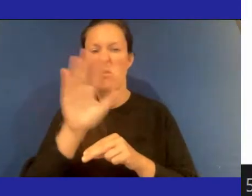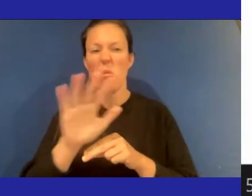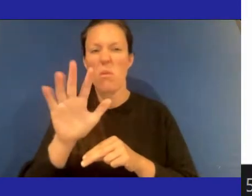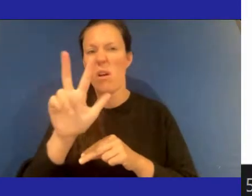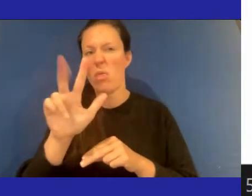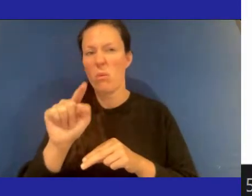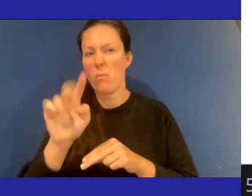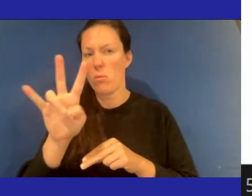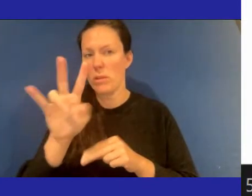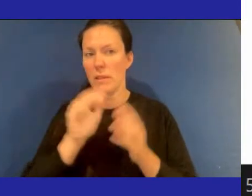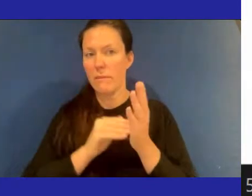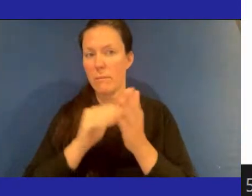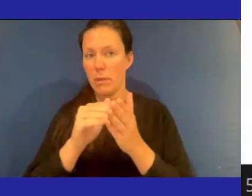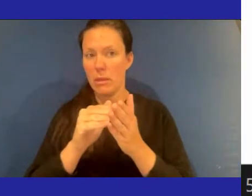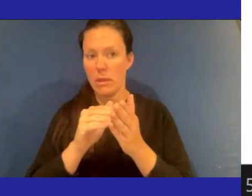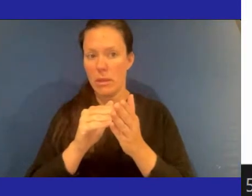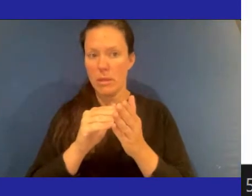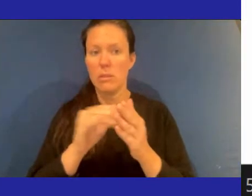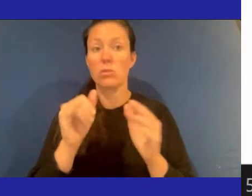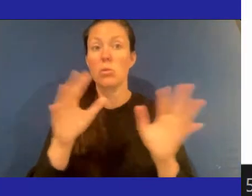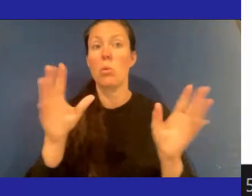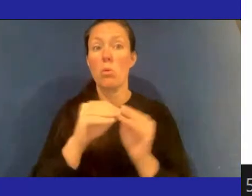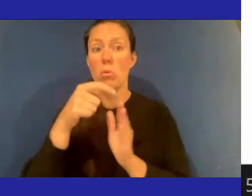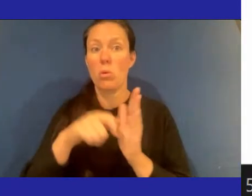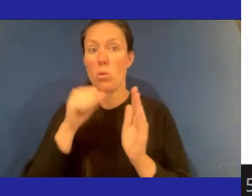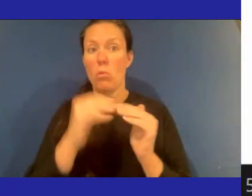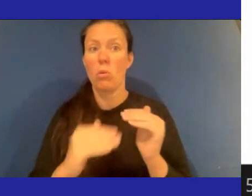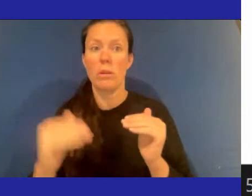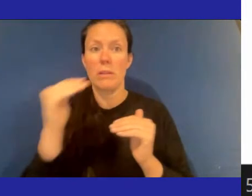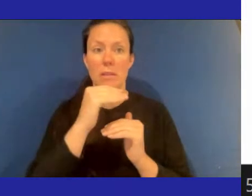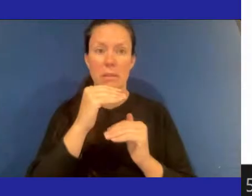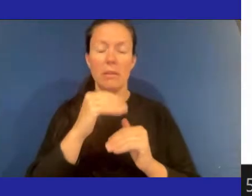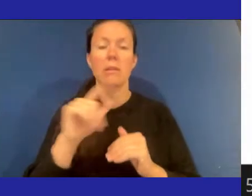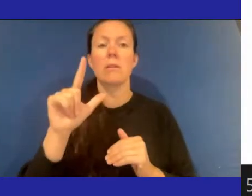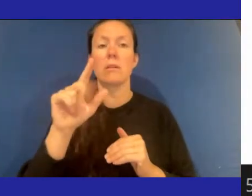$3,740,000 to bring the total cost not to exceed of